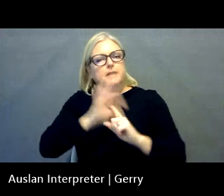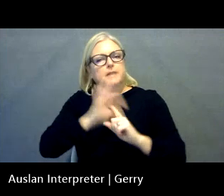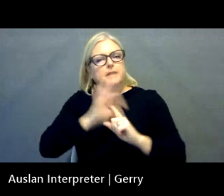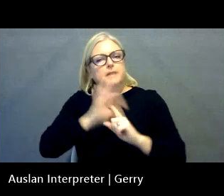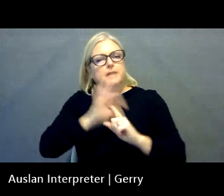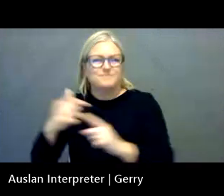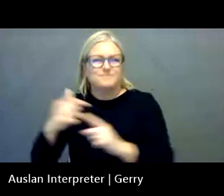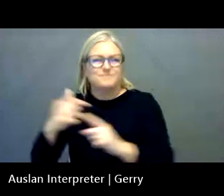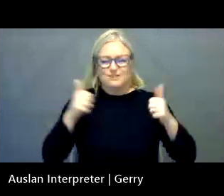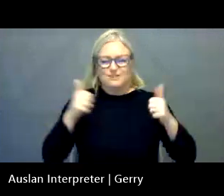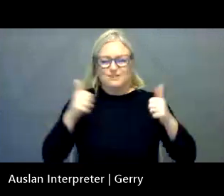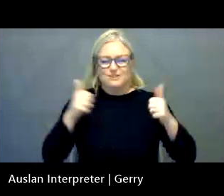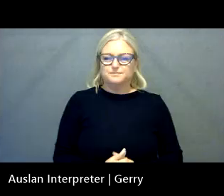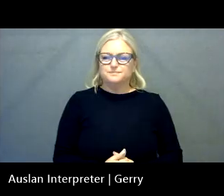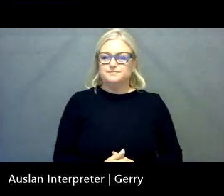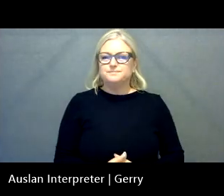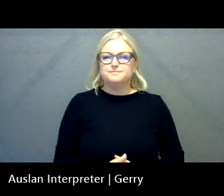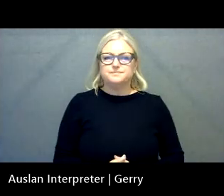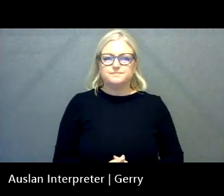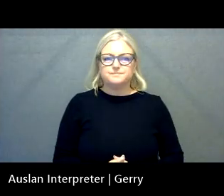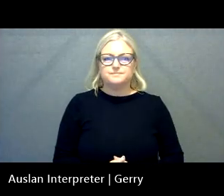Kim. So